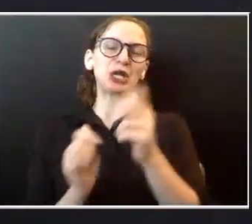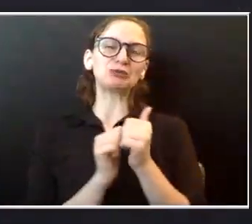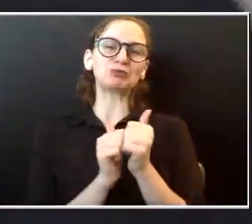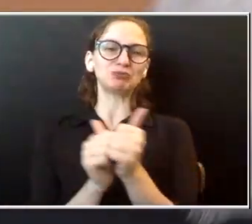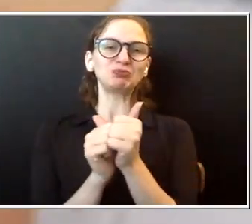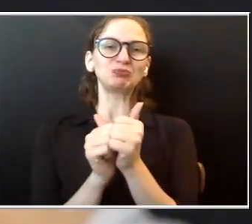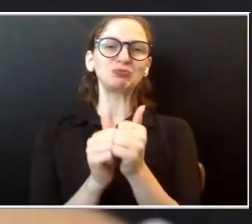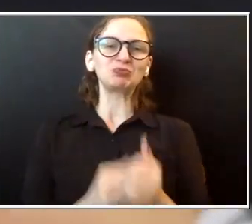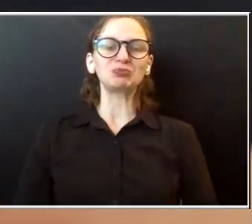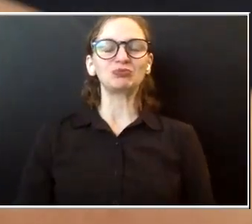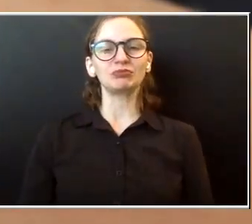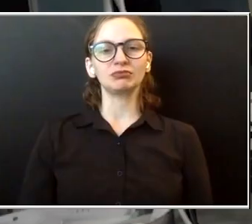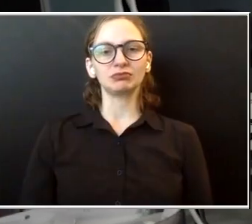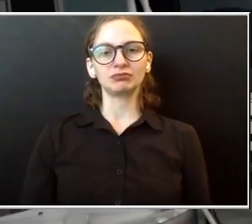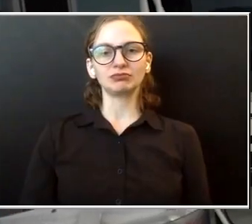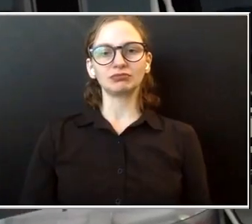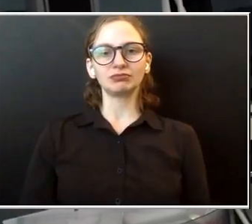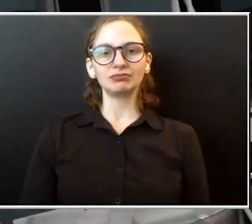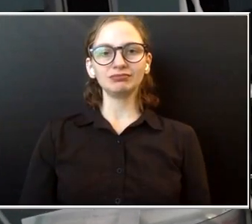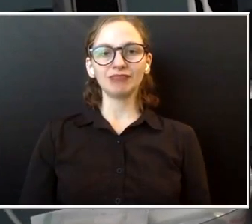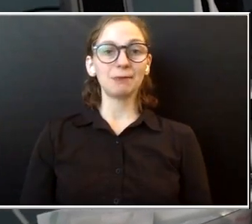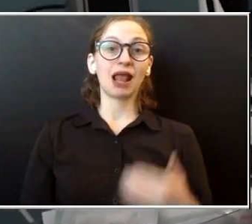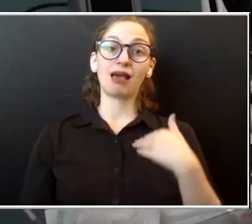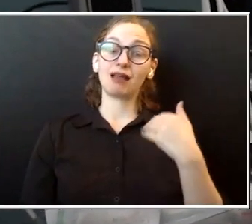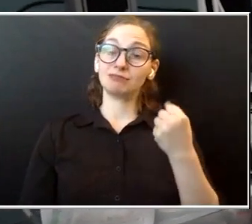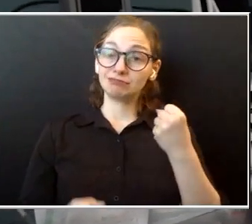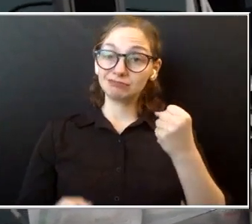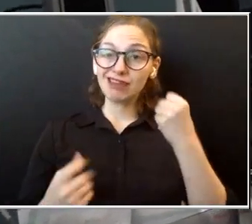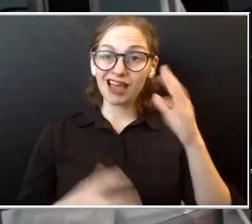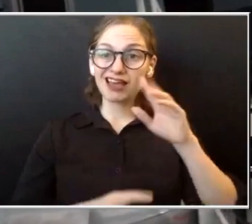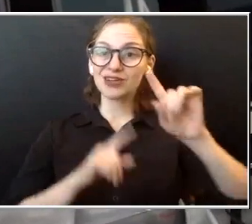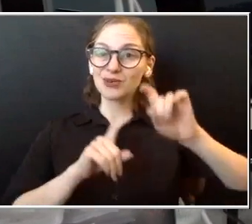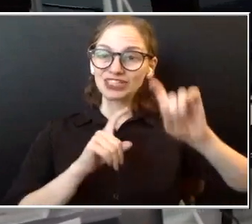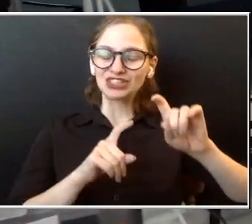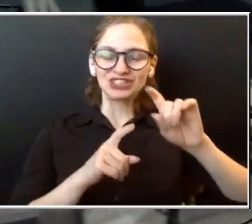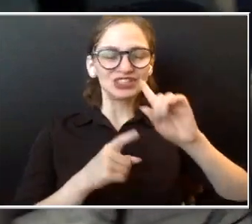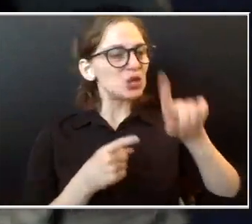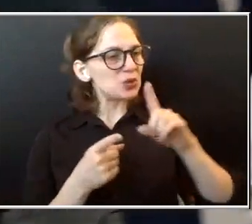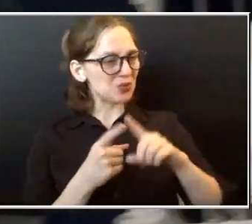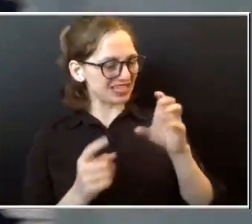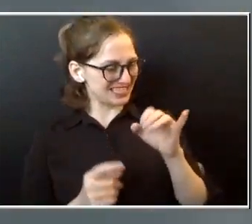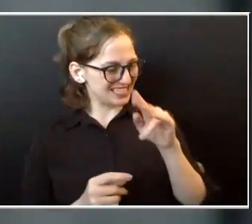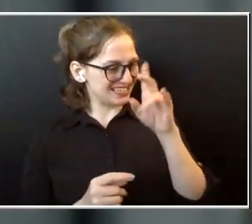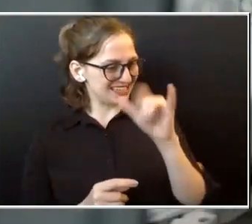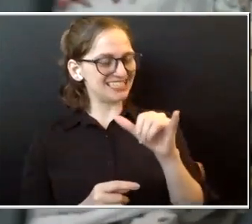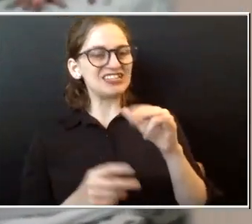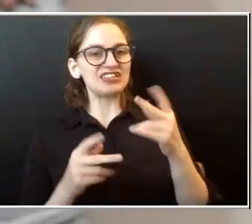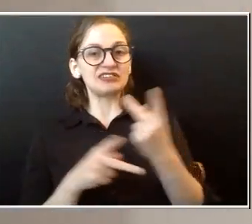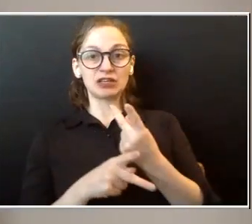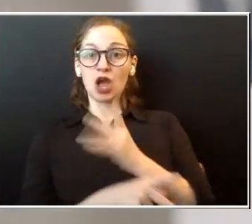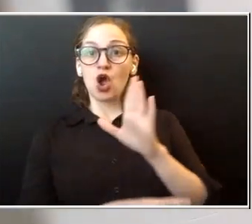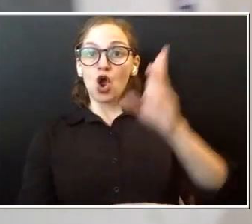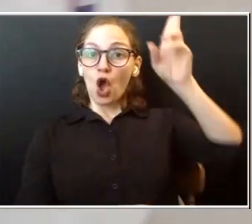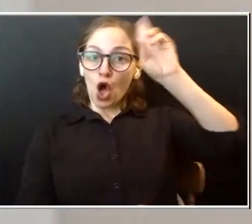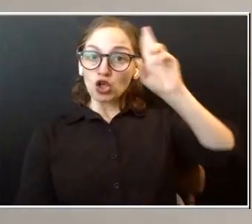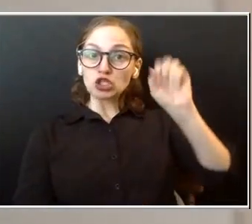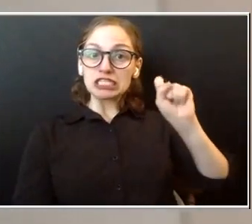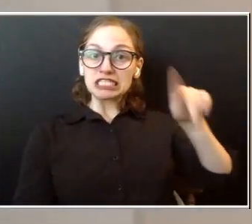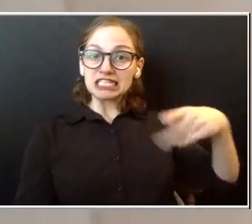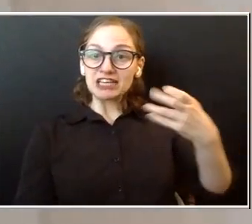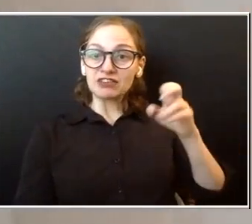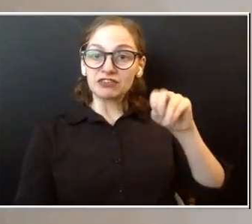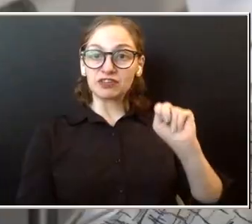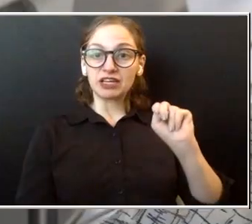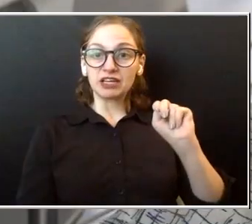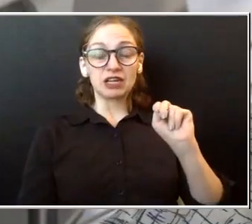I had a checklist of questions. From the moment Cindy Diederich learned her uncle Stephen was in trouble, she was ready to help any way